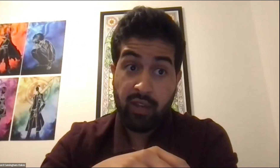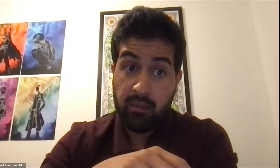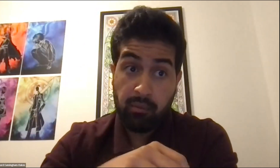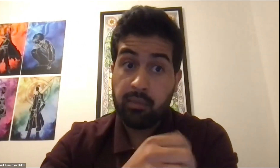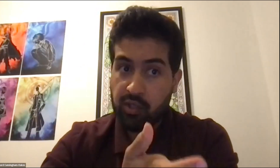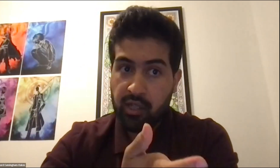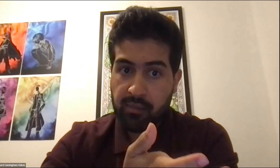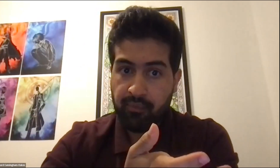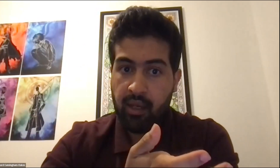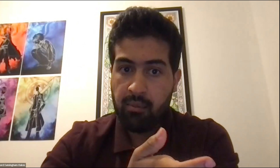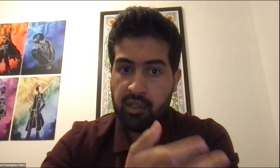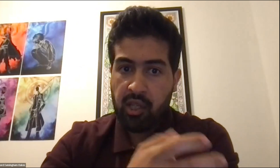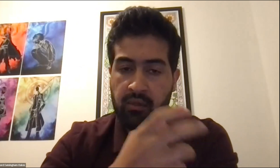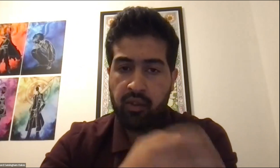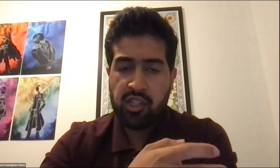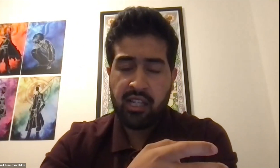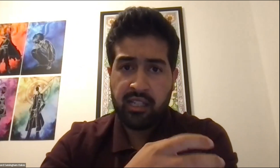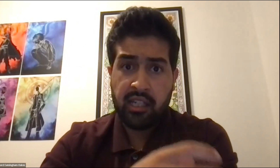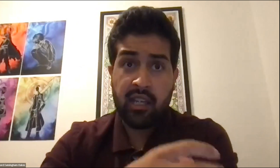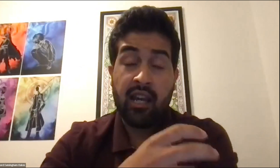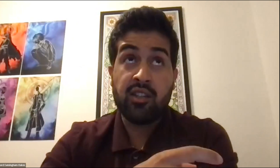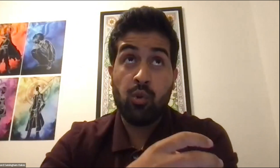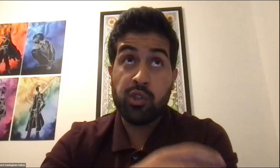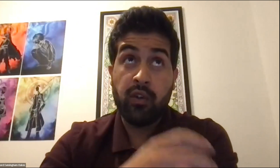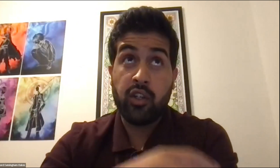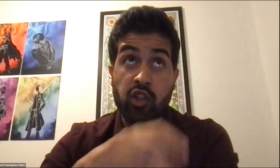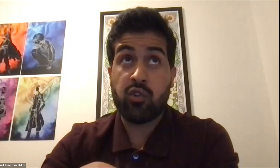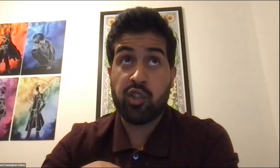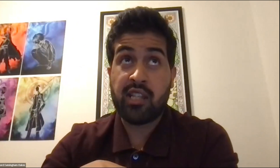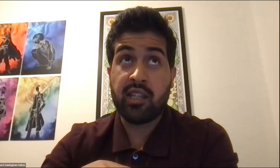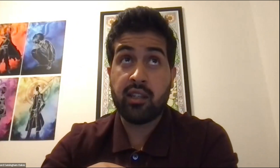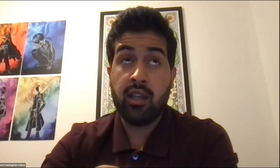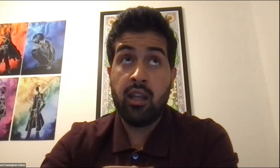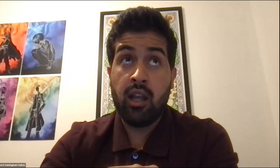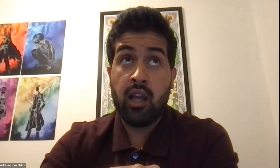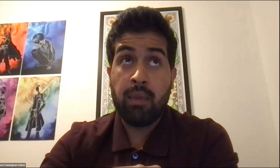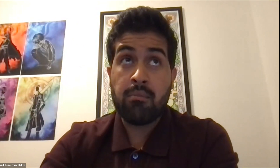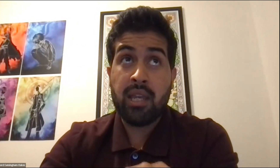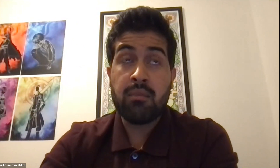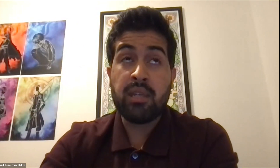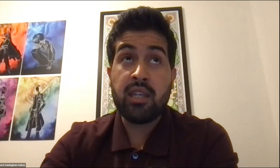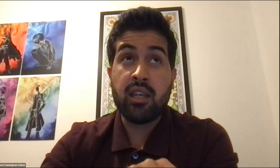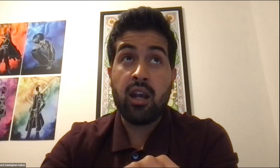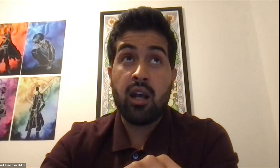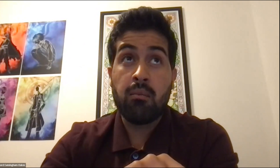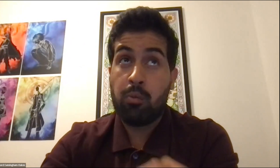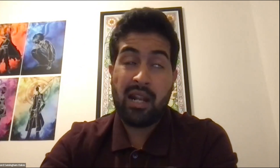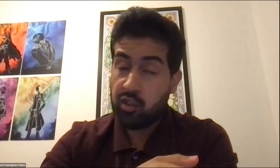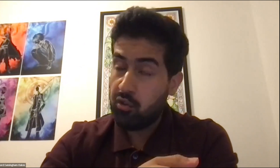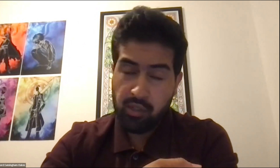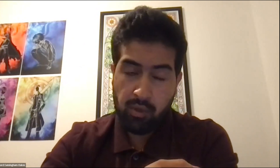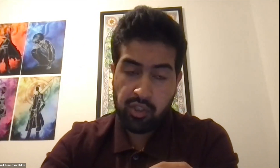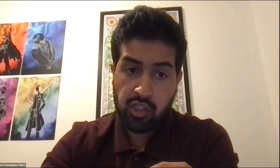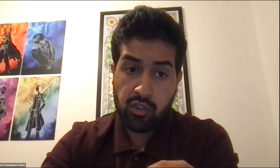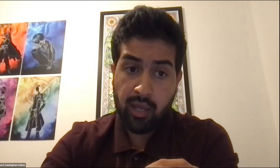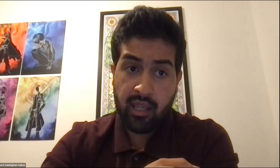information available, use it. But in terms of versatility and also in an industrial setting, it may be more practical